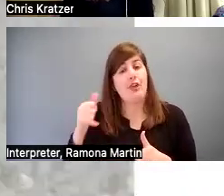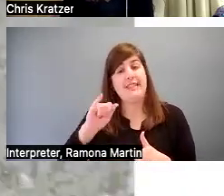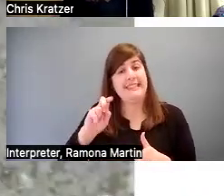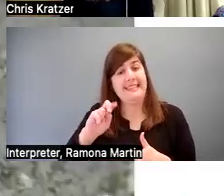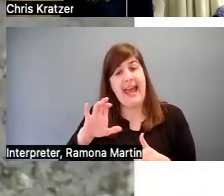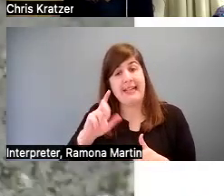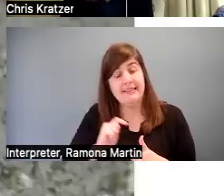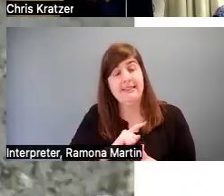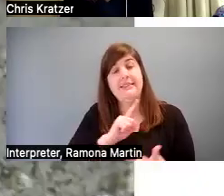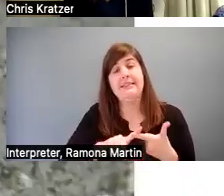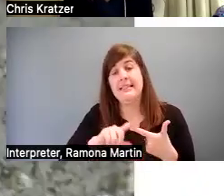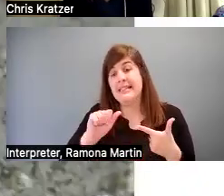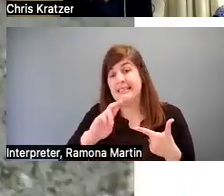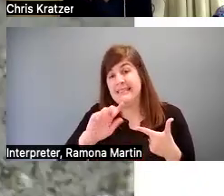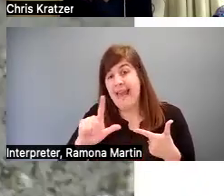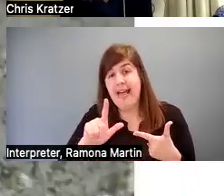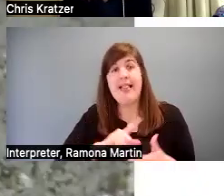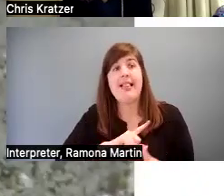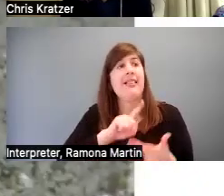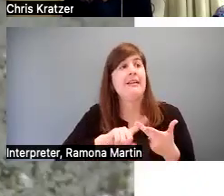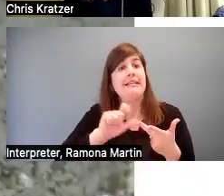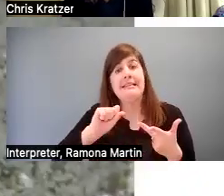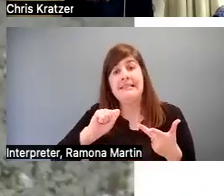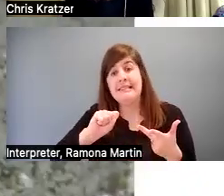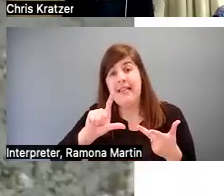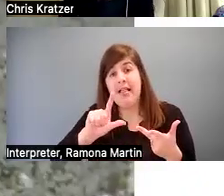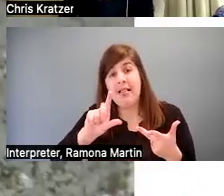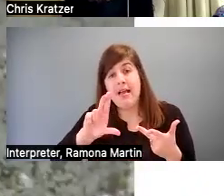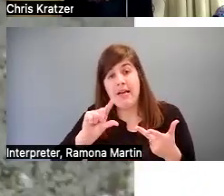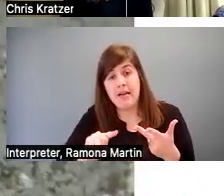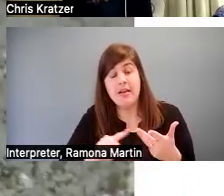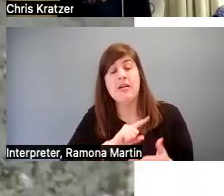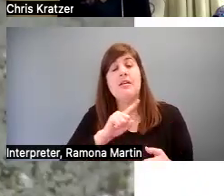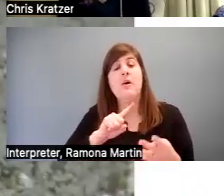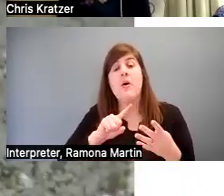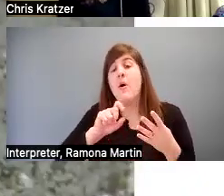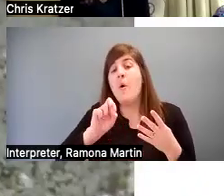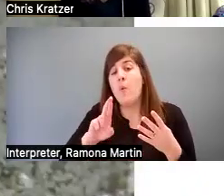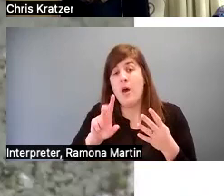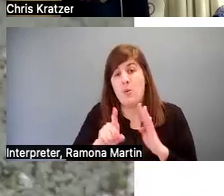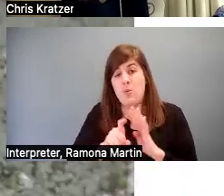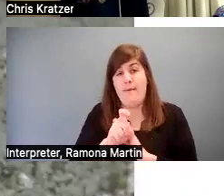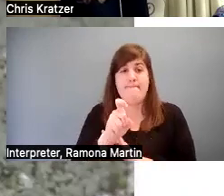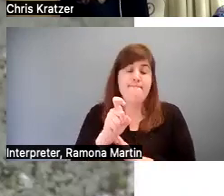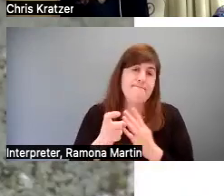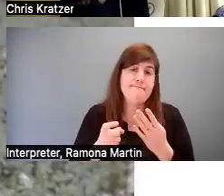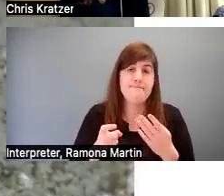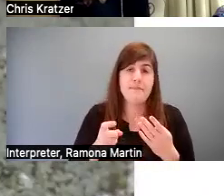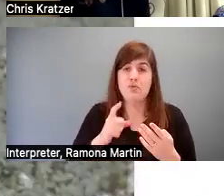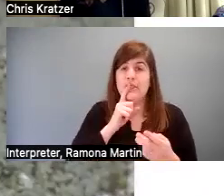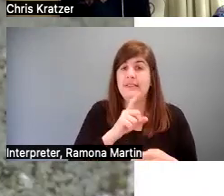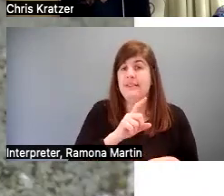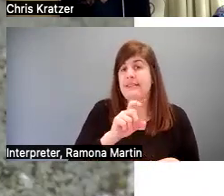a snail, a slug, or a worm. Snails, slugs, and worms are totally different kinds of